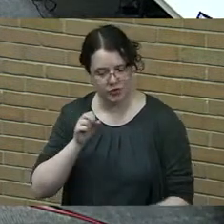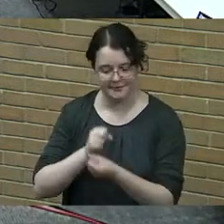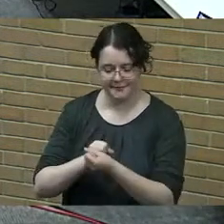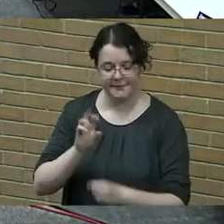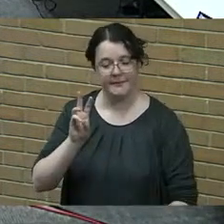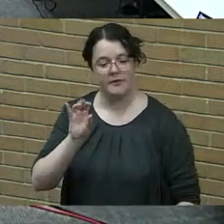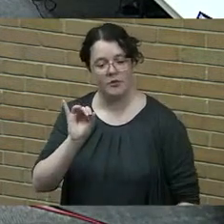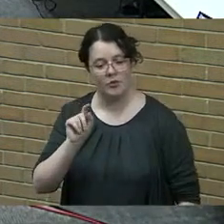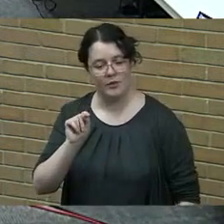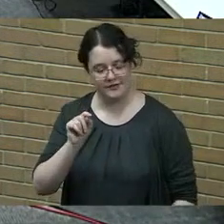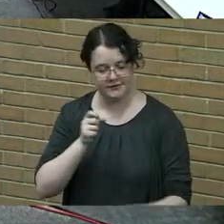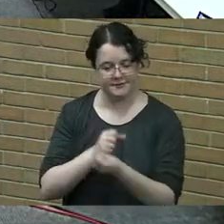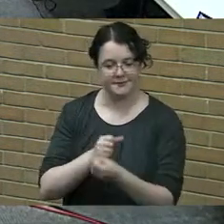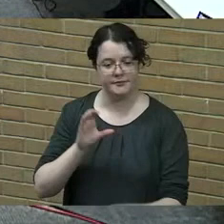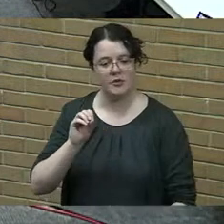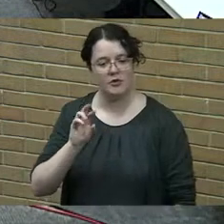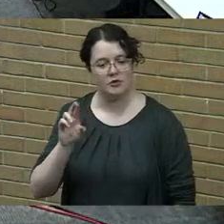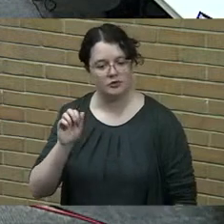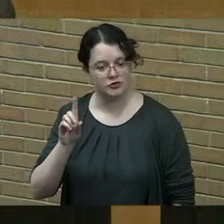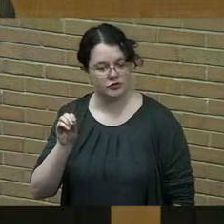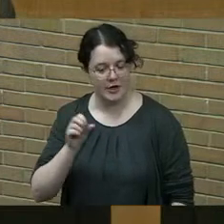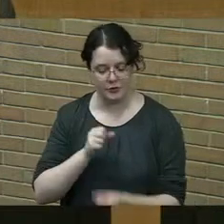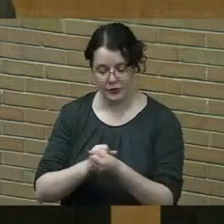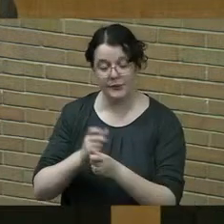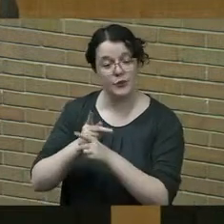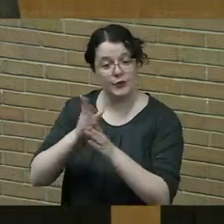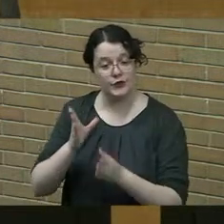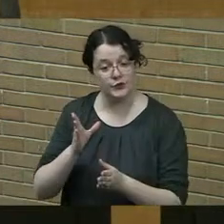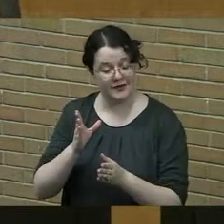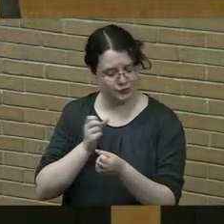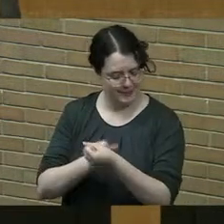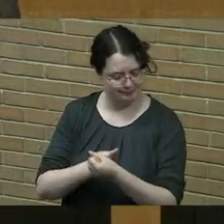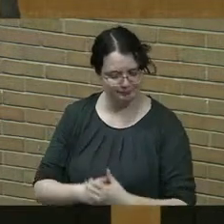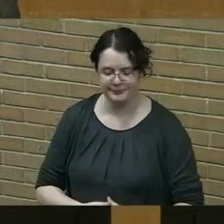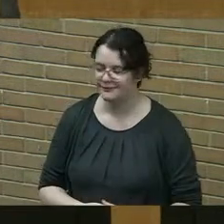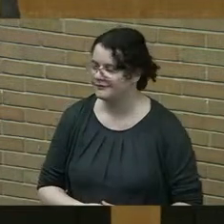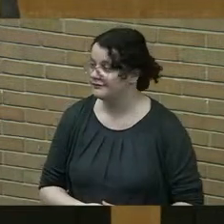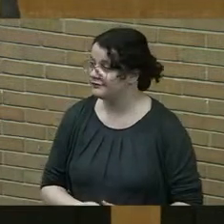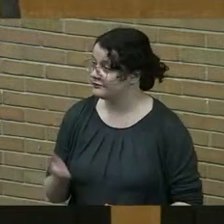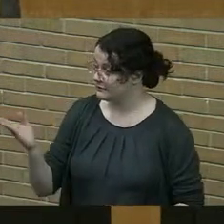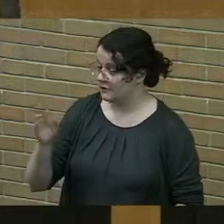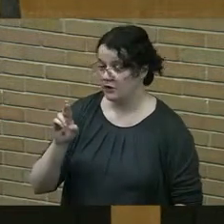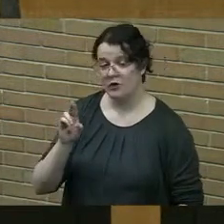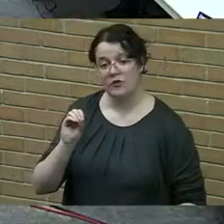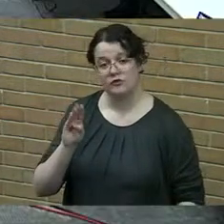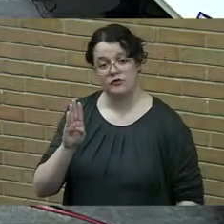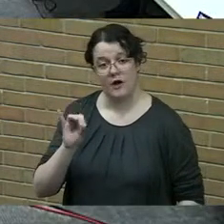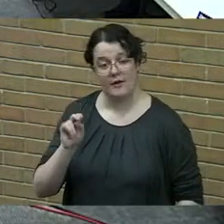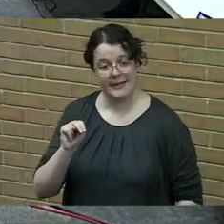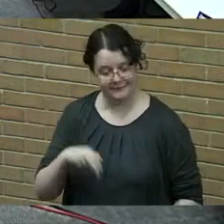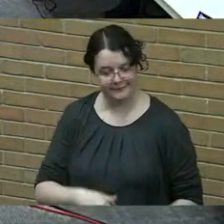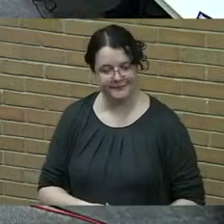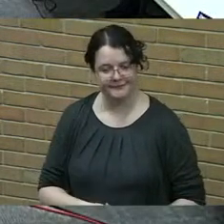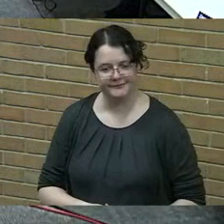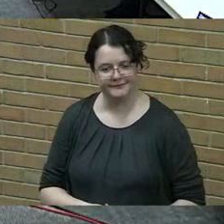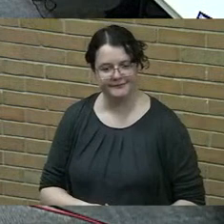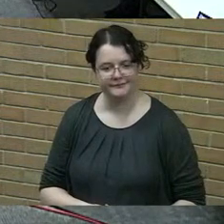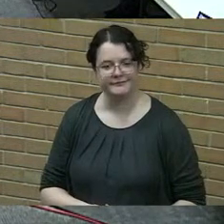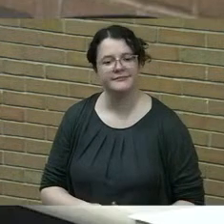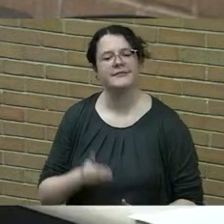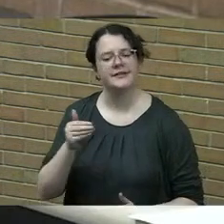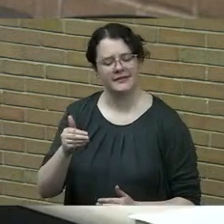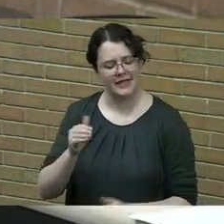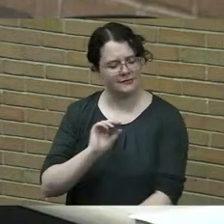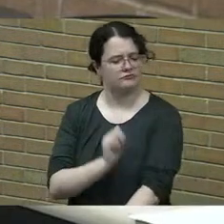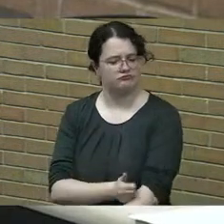Councilmember Corrado? Aye. Supervisor Maley? Aye. Robin? The next matter seeks to authorize the supervisor to